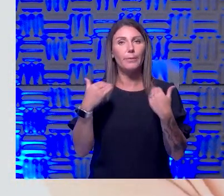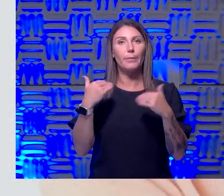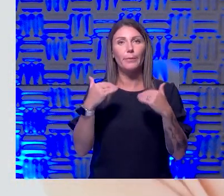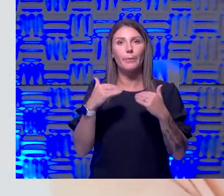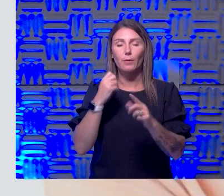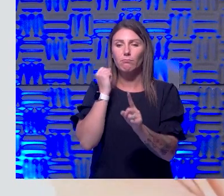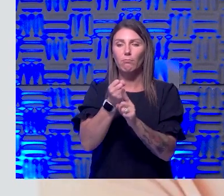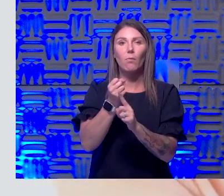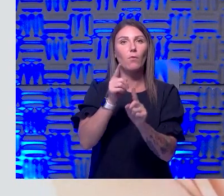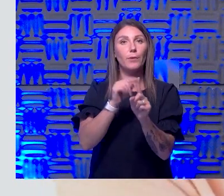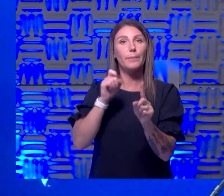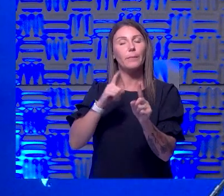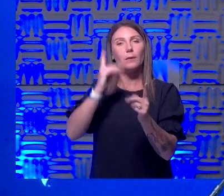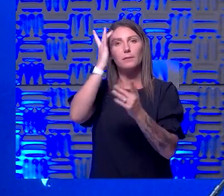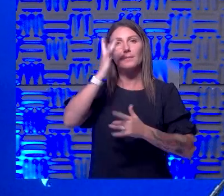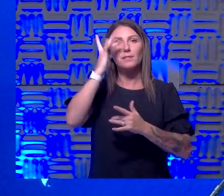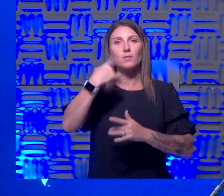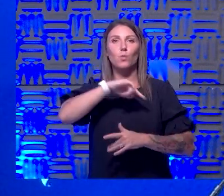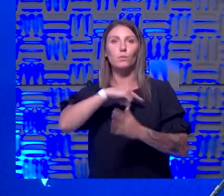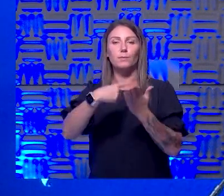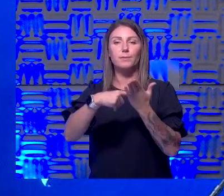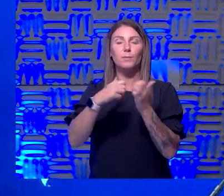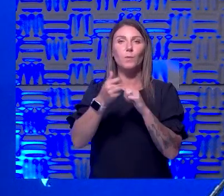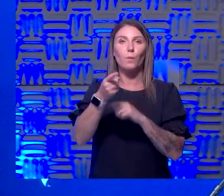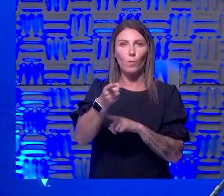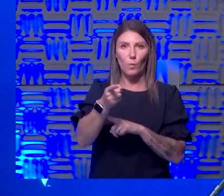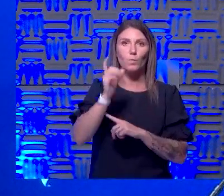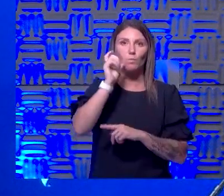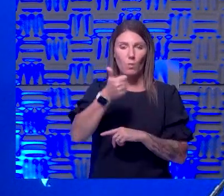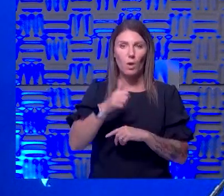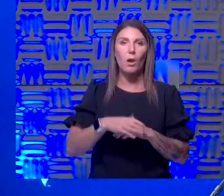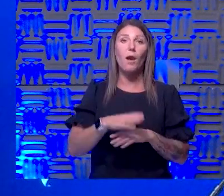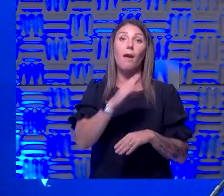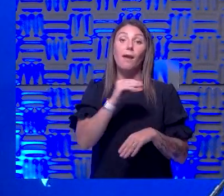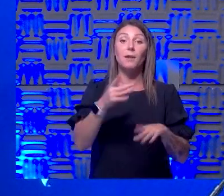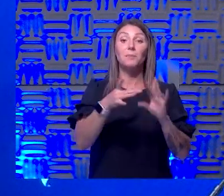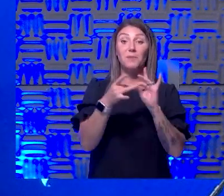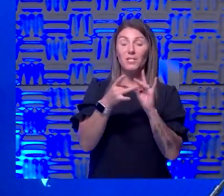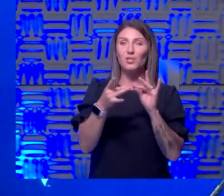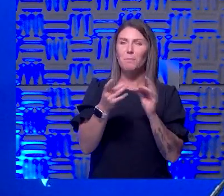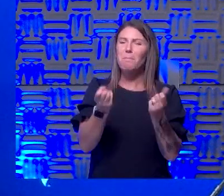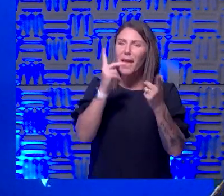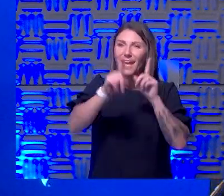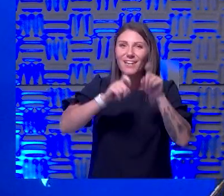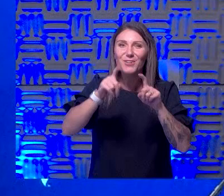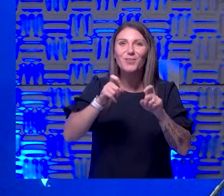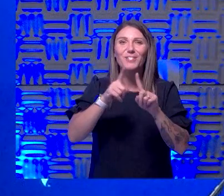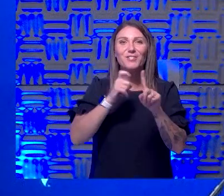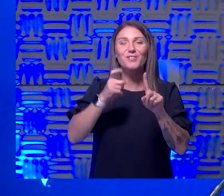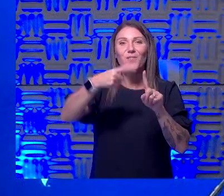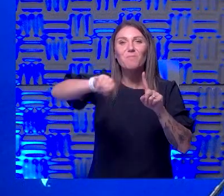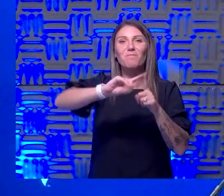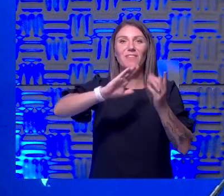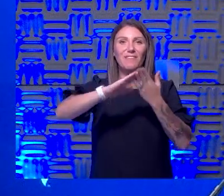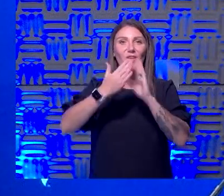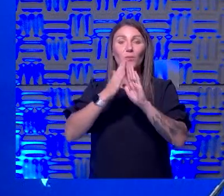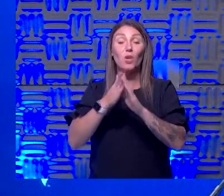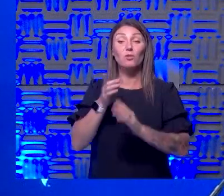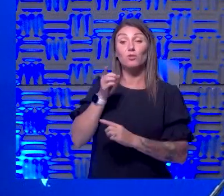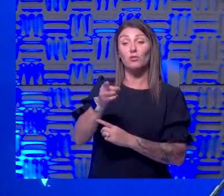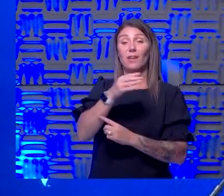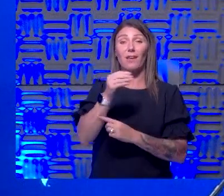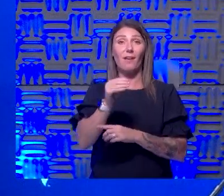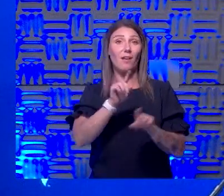been hit by this disease, so we'll talk with her about that. And as we mentioned before, we get a lot of questions from you throughout the week, so she, along